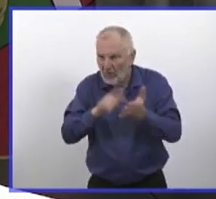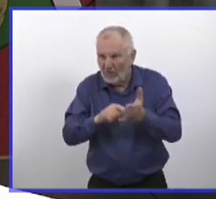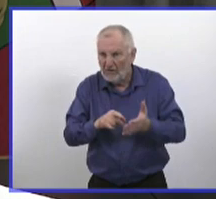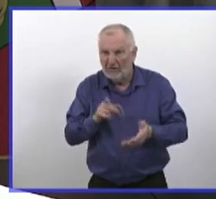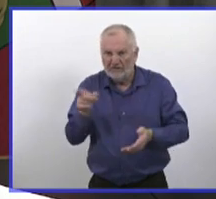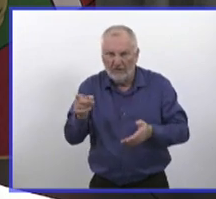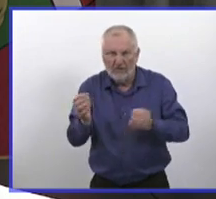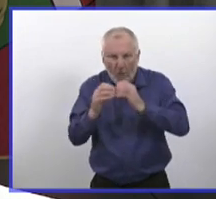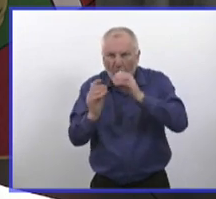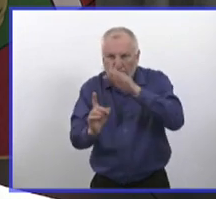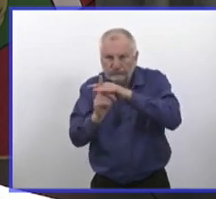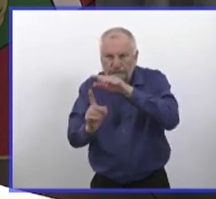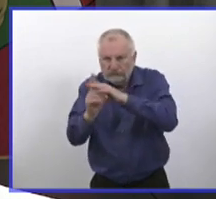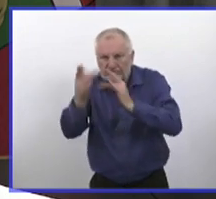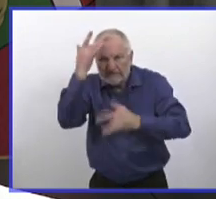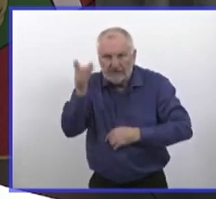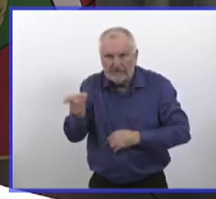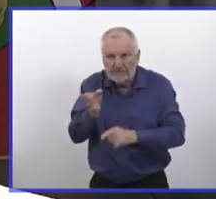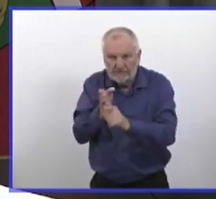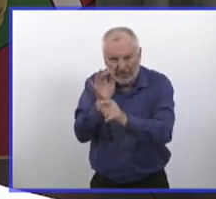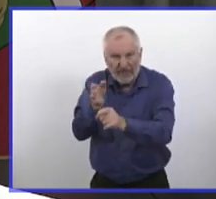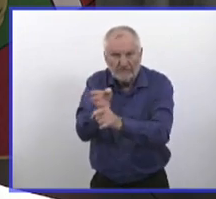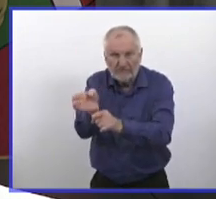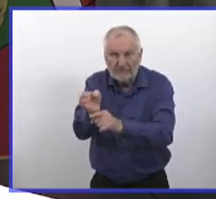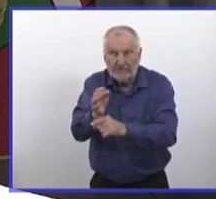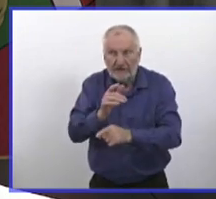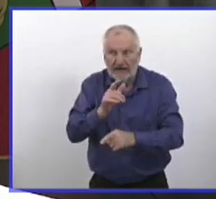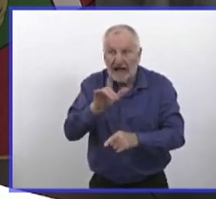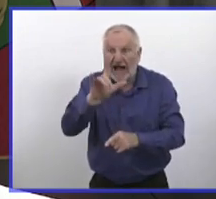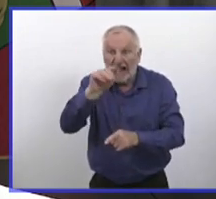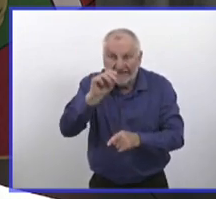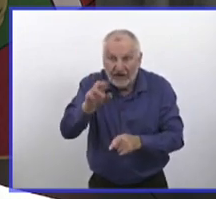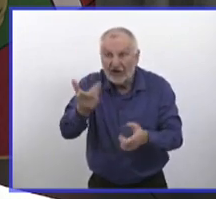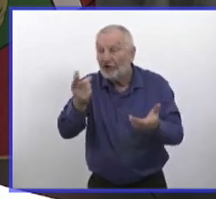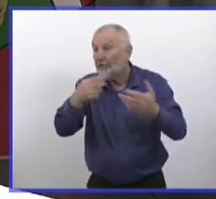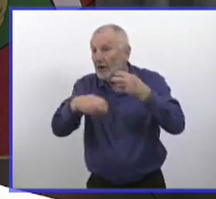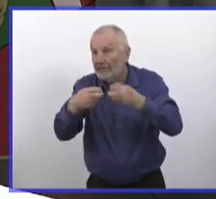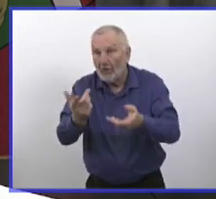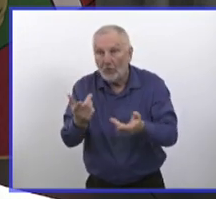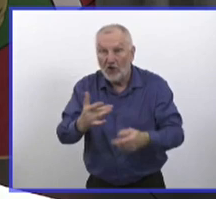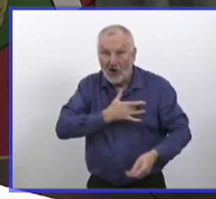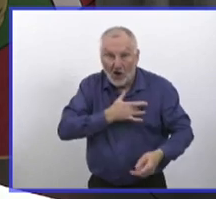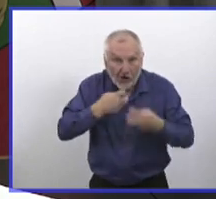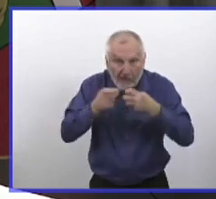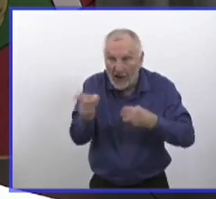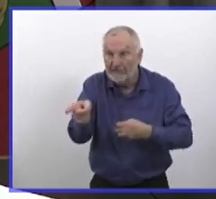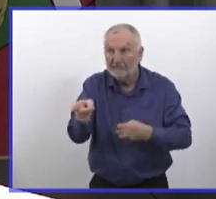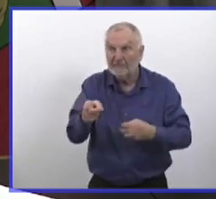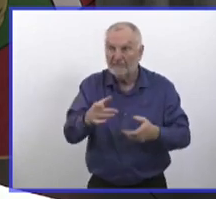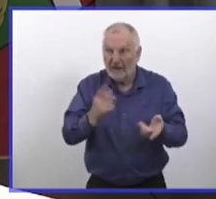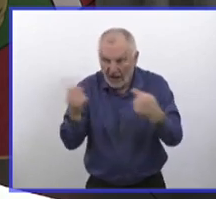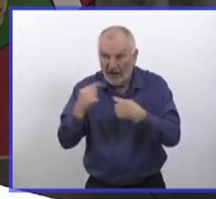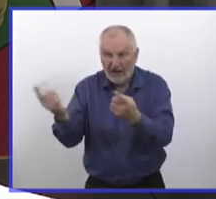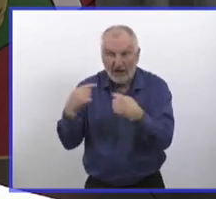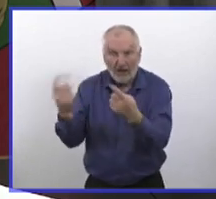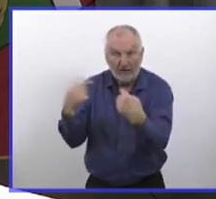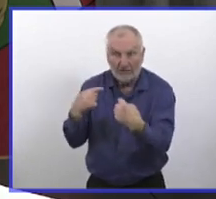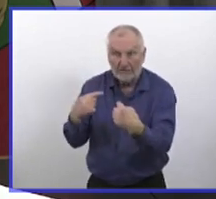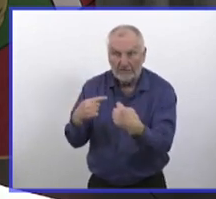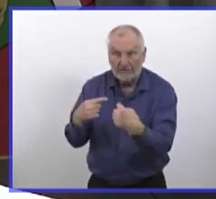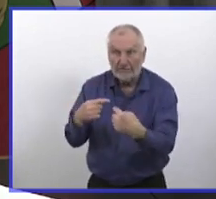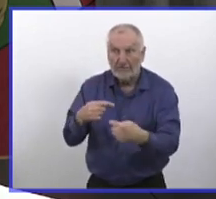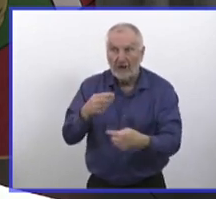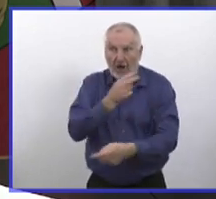most frequently in those people who ended up in the hospital or who ended up dying. We compared that then as well